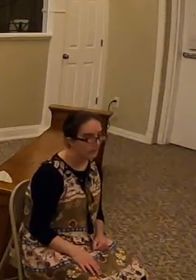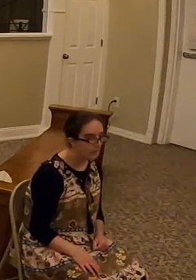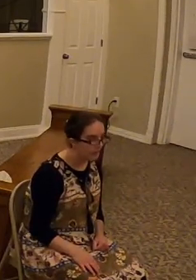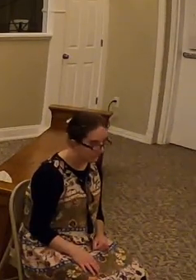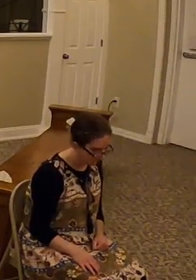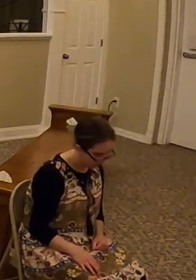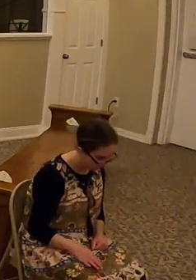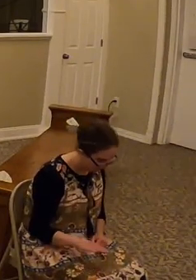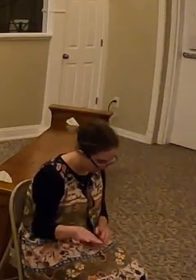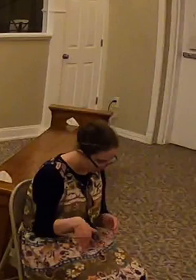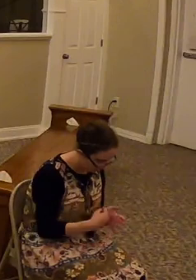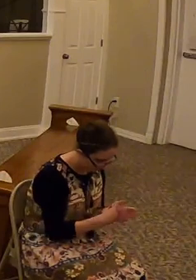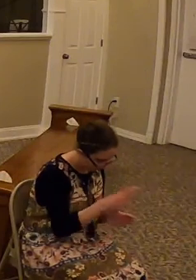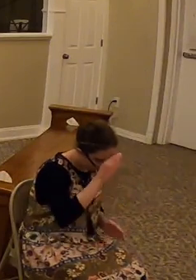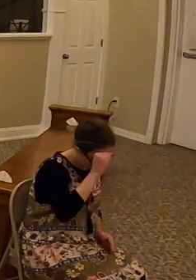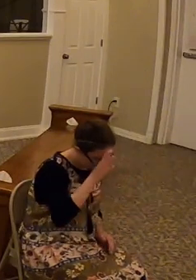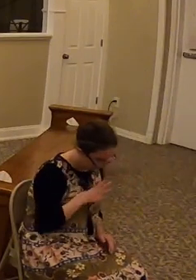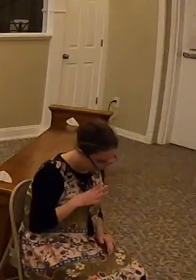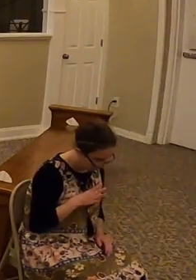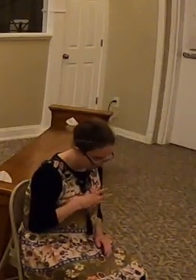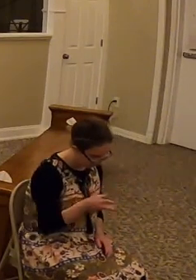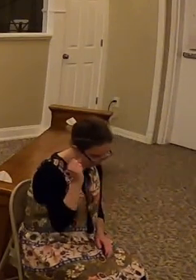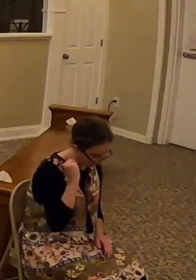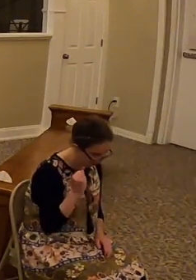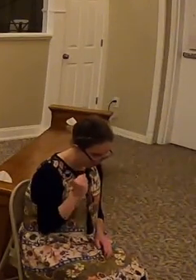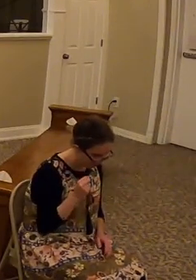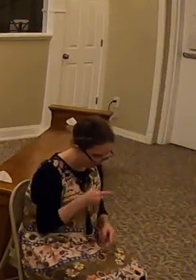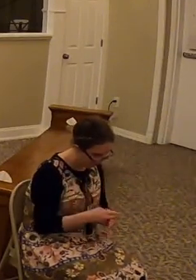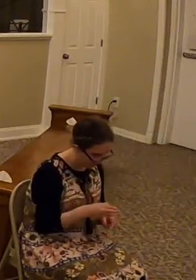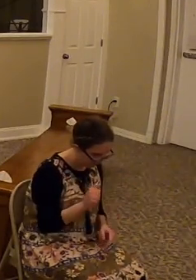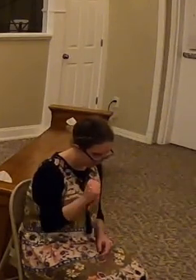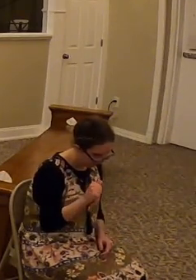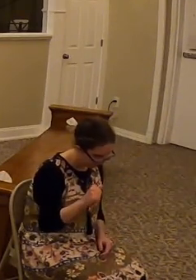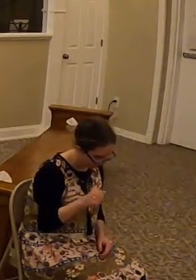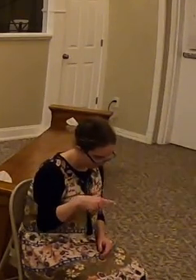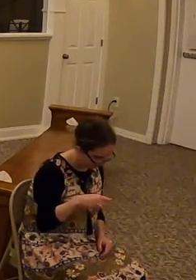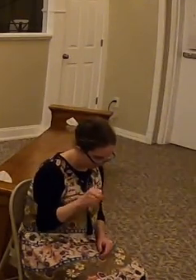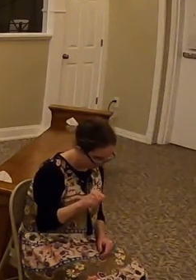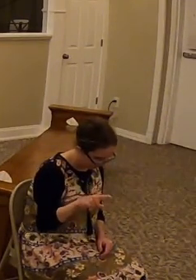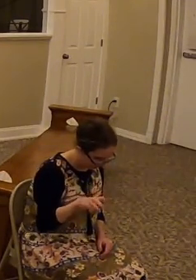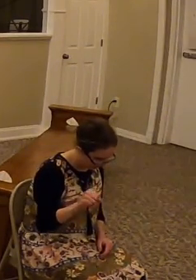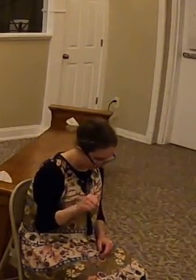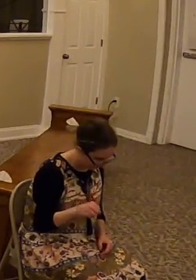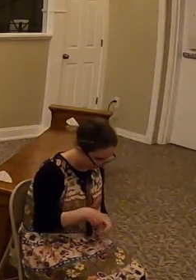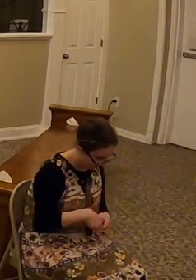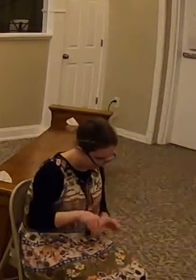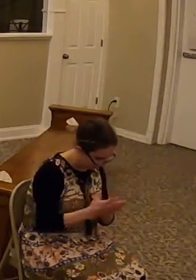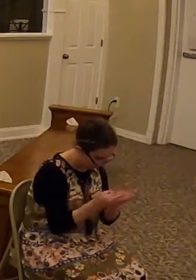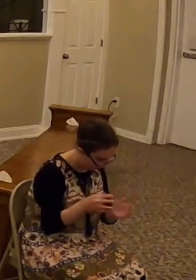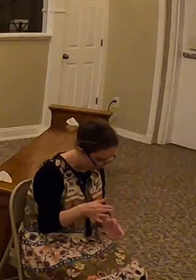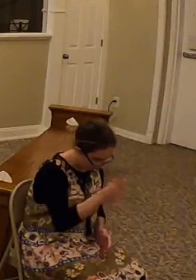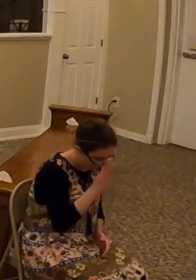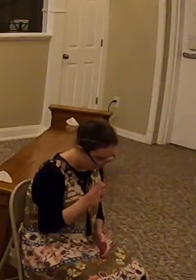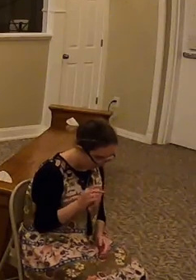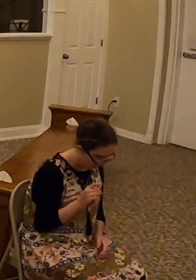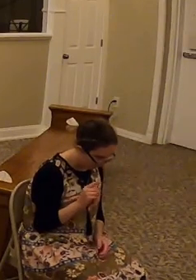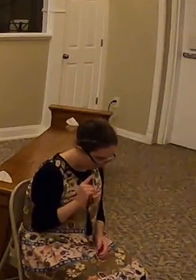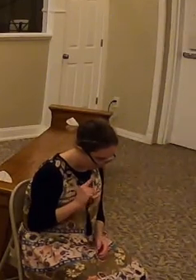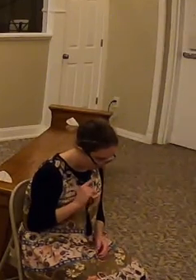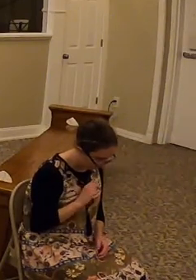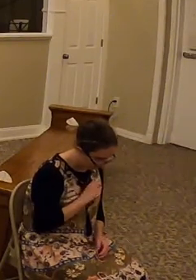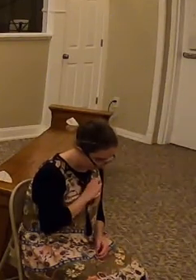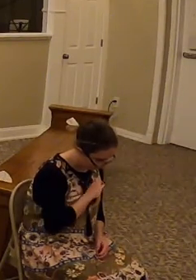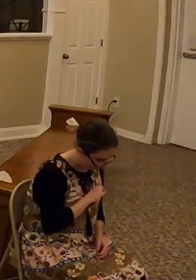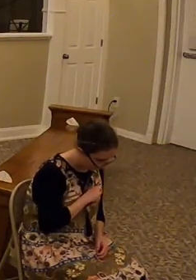22. All of these men were considered apostles in the Word of God. Right. One trait of an apostle is a